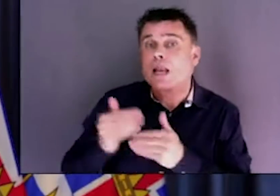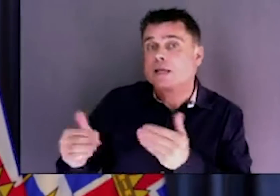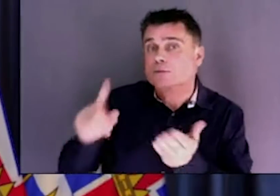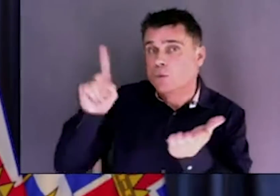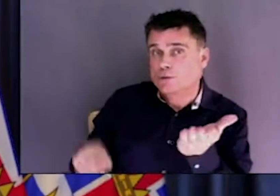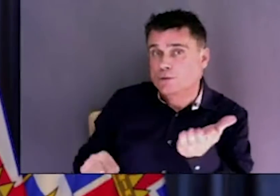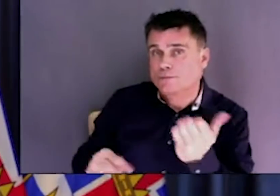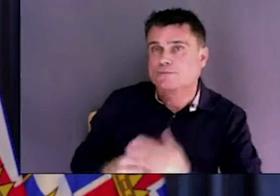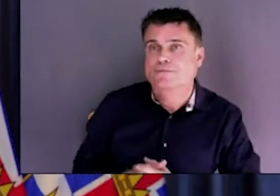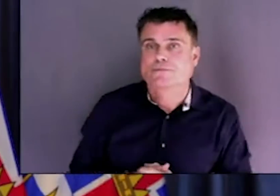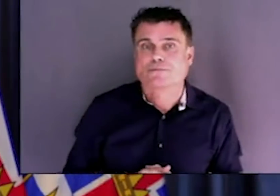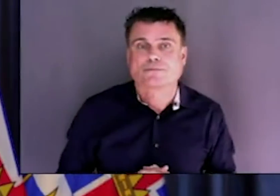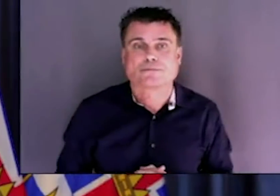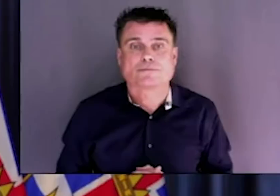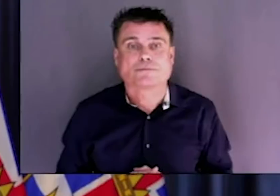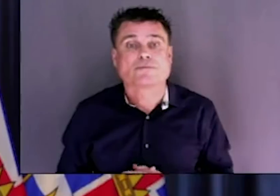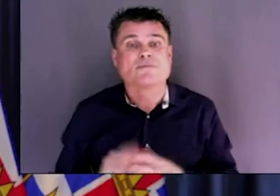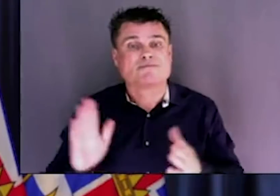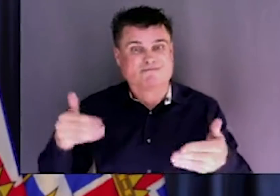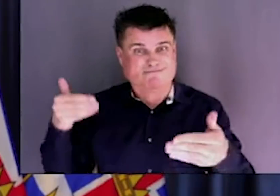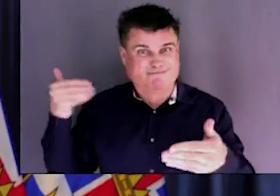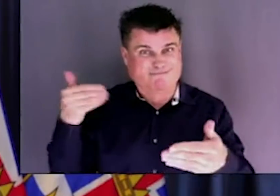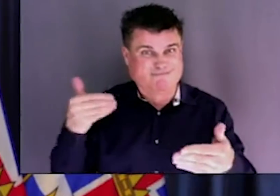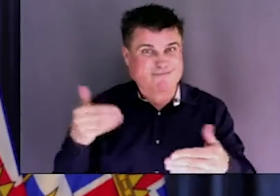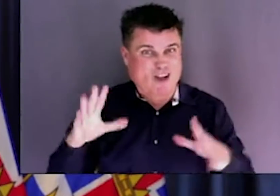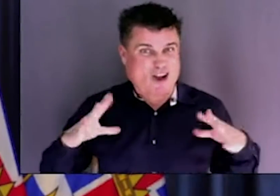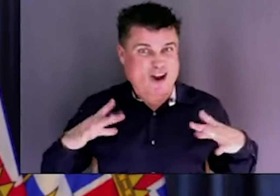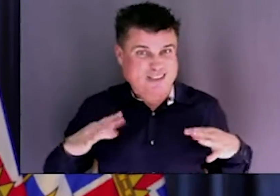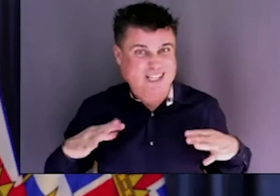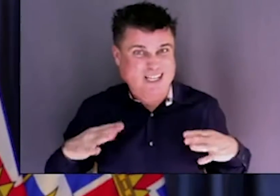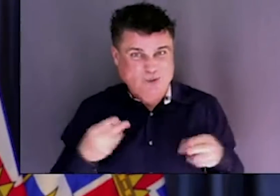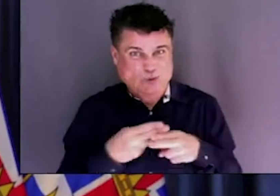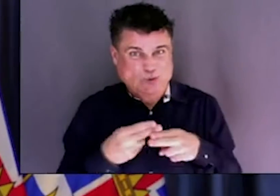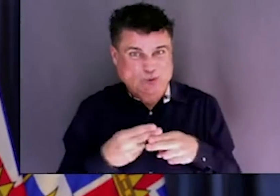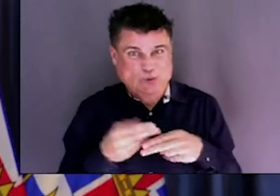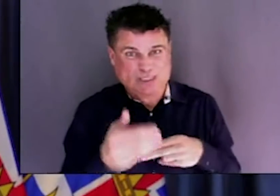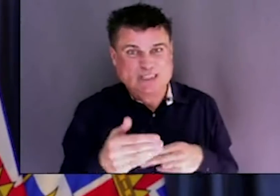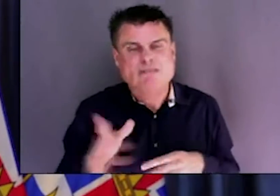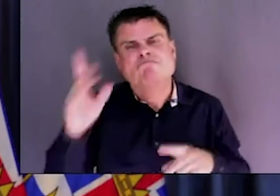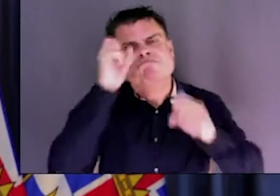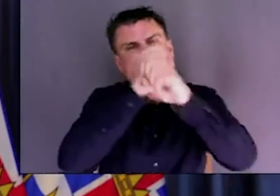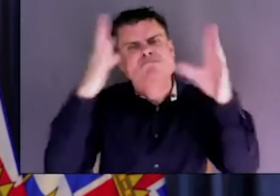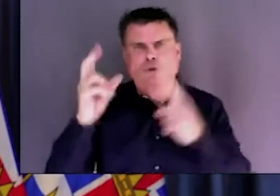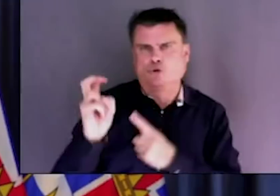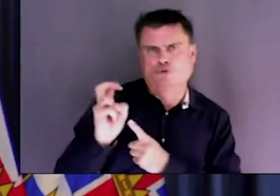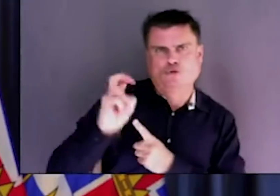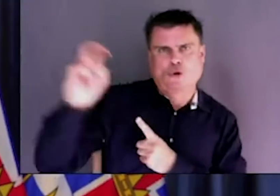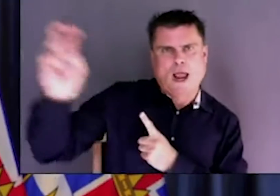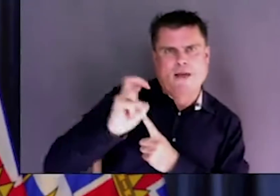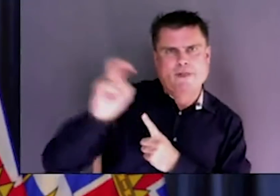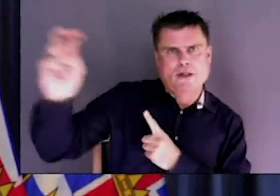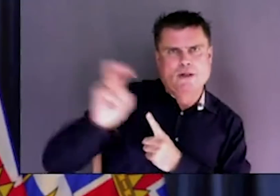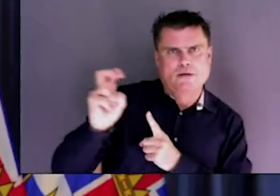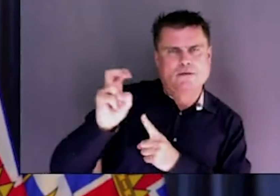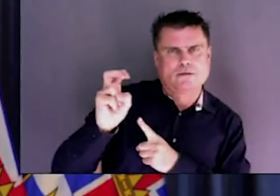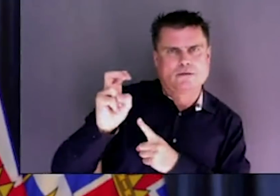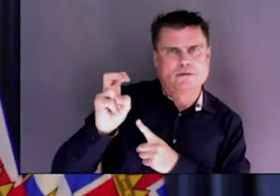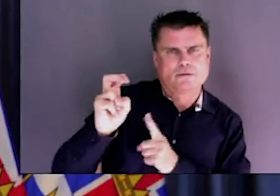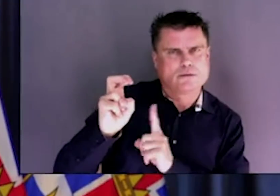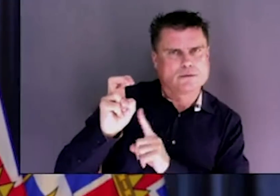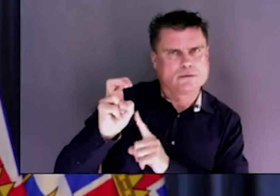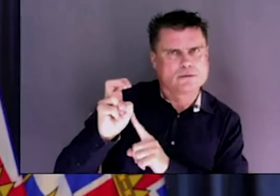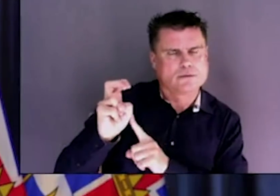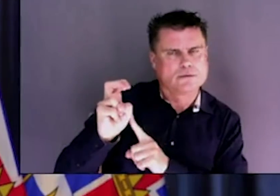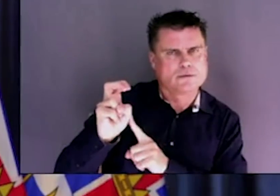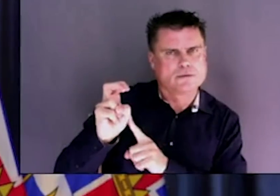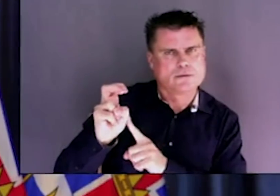holiday season, how important? I know that you're working with the feds on a program, a national program, or some sort of national message. Just